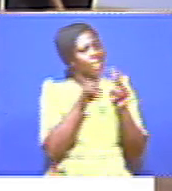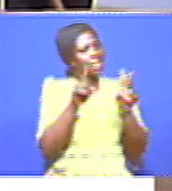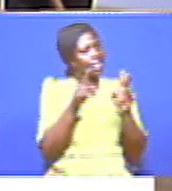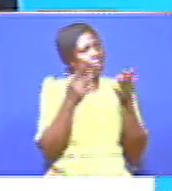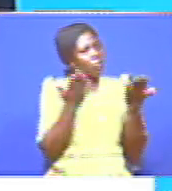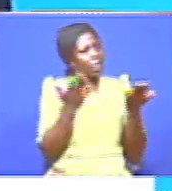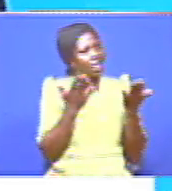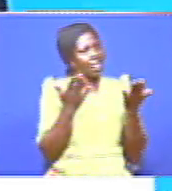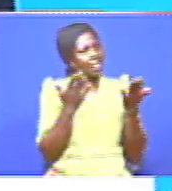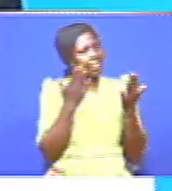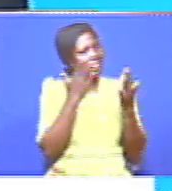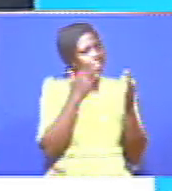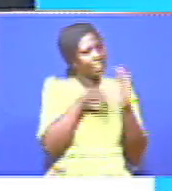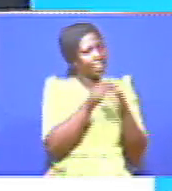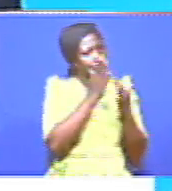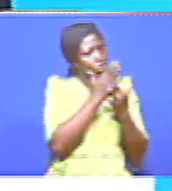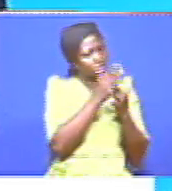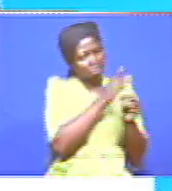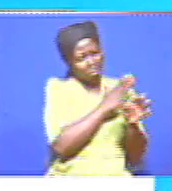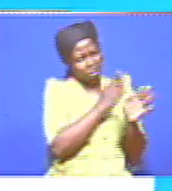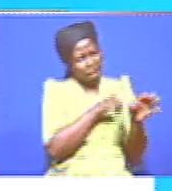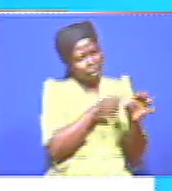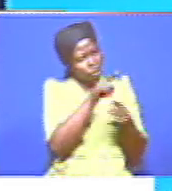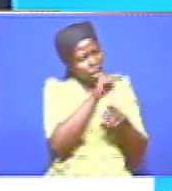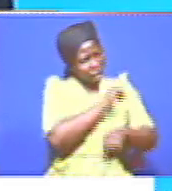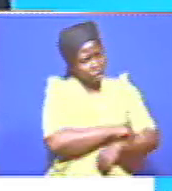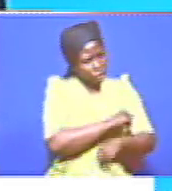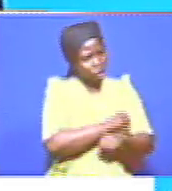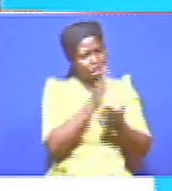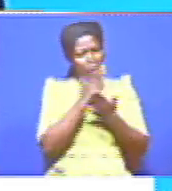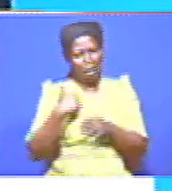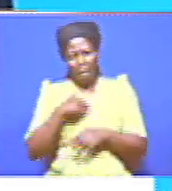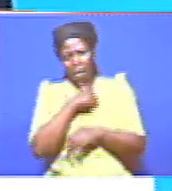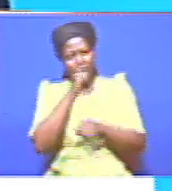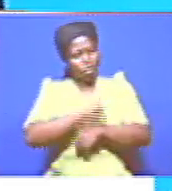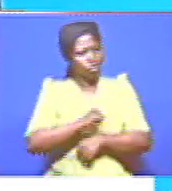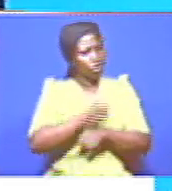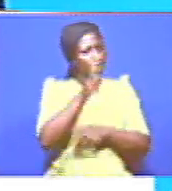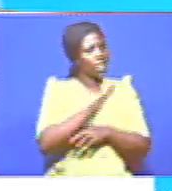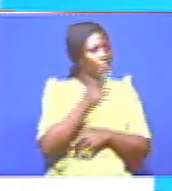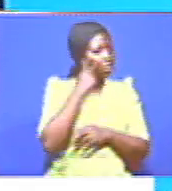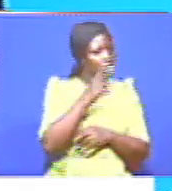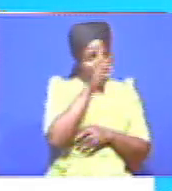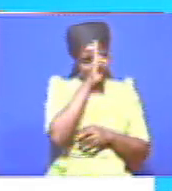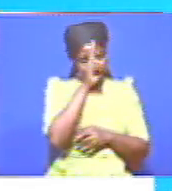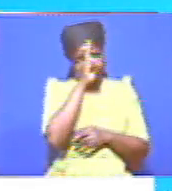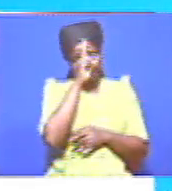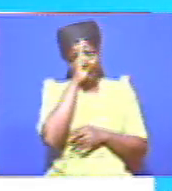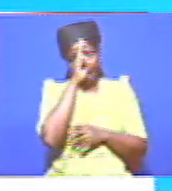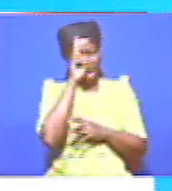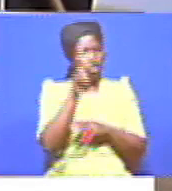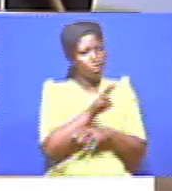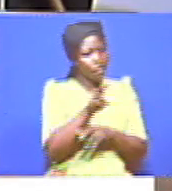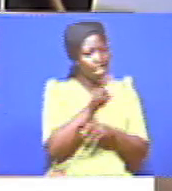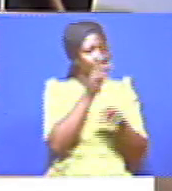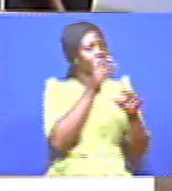wish I knew. In between the time that you were in school, in between some of us were in school, and we never saw policemen policing an